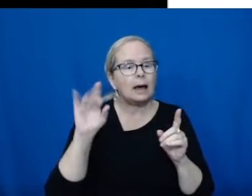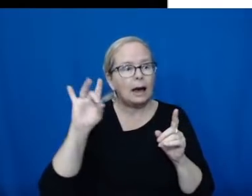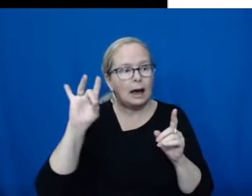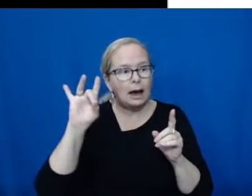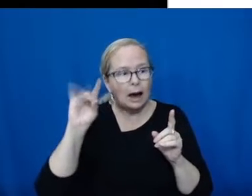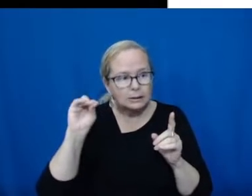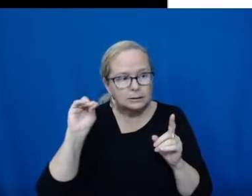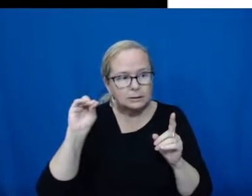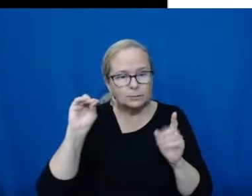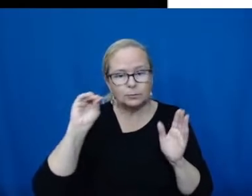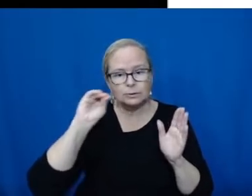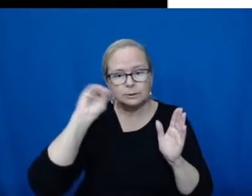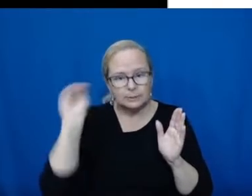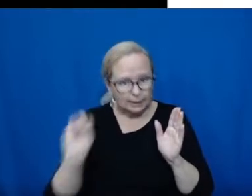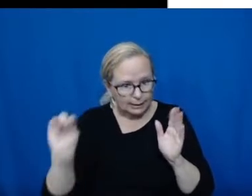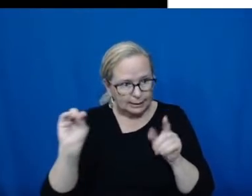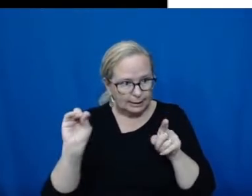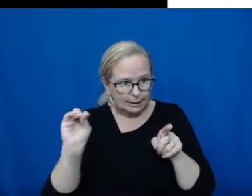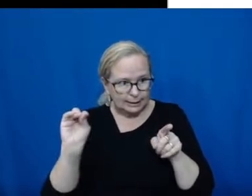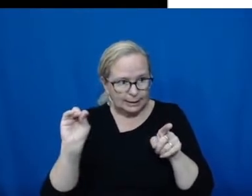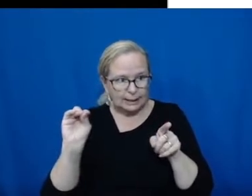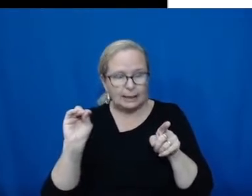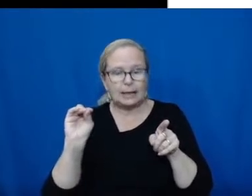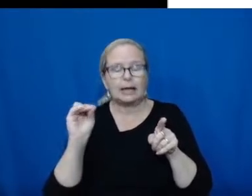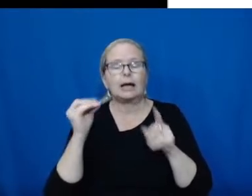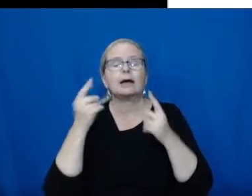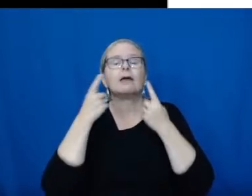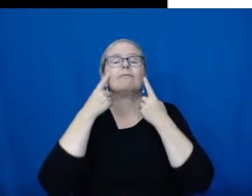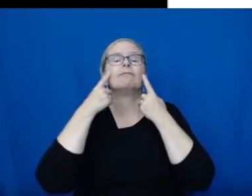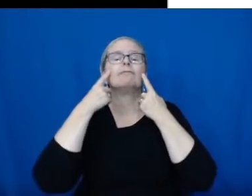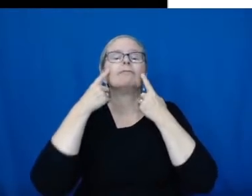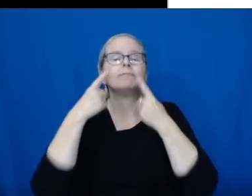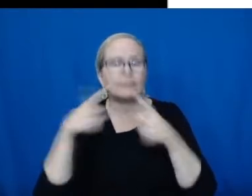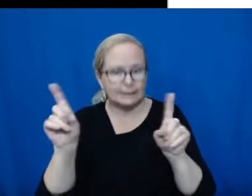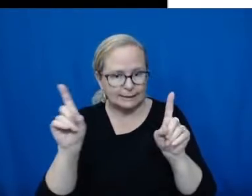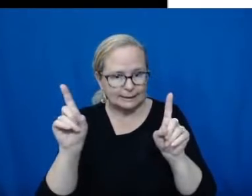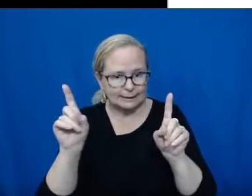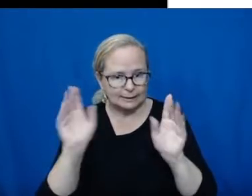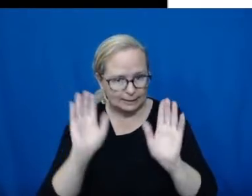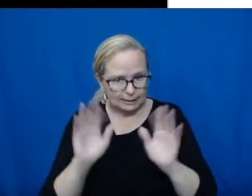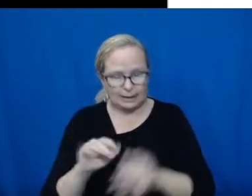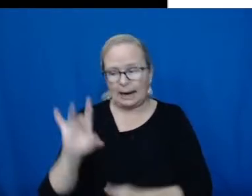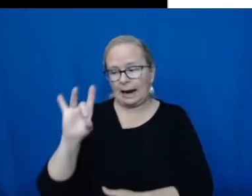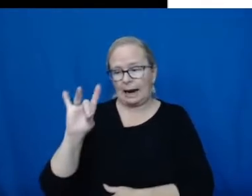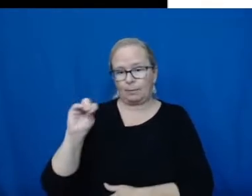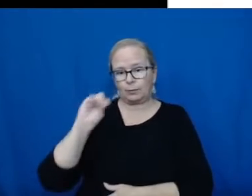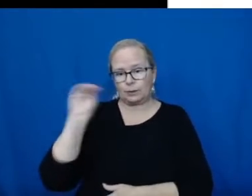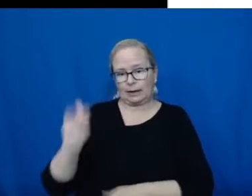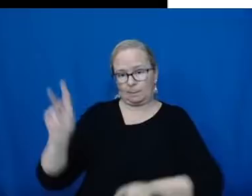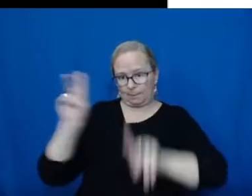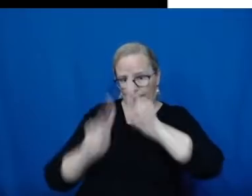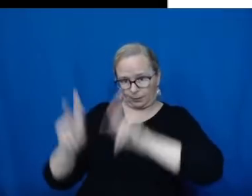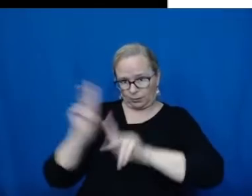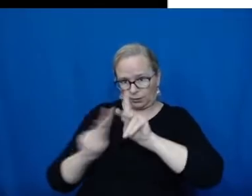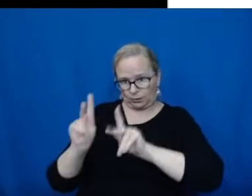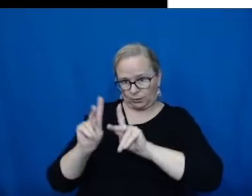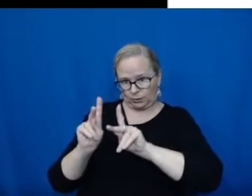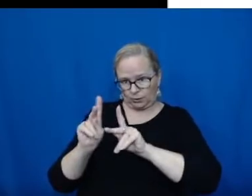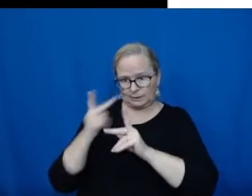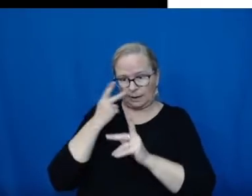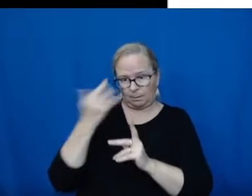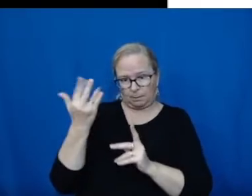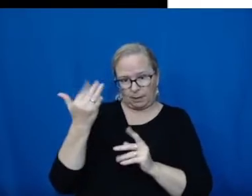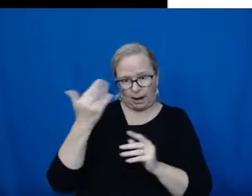population vaccinated, then we would have this brown line. So the spread would be slower and would give us much more time